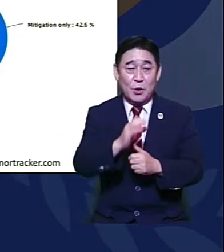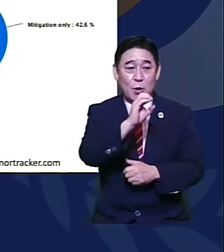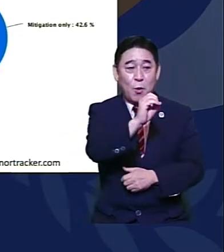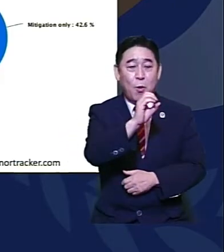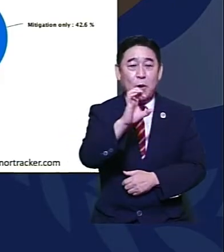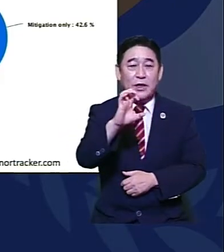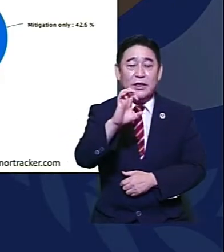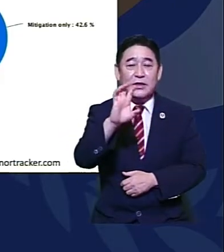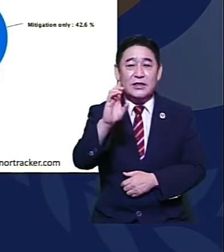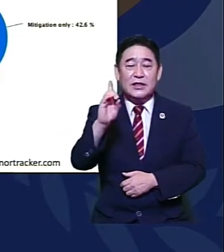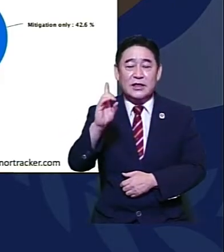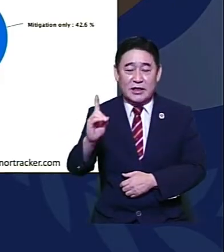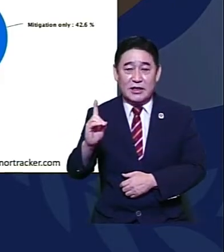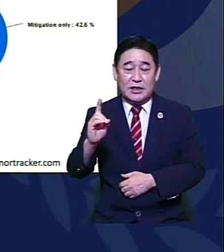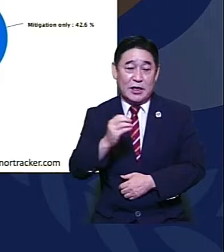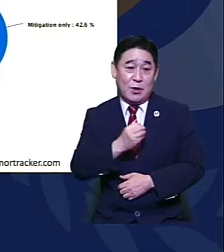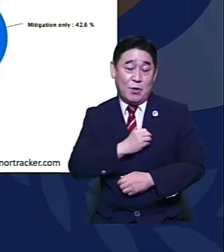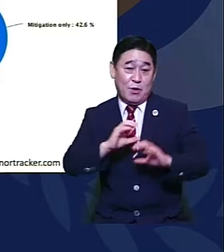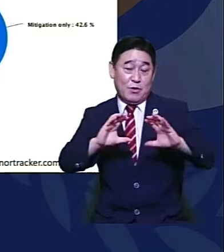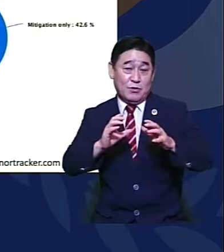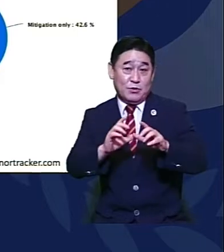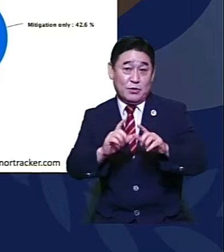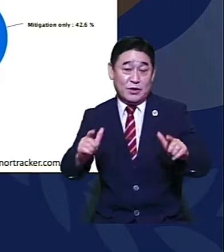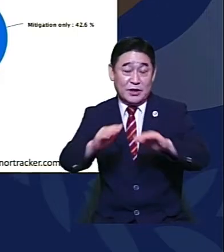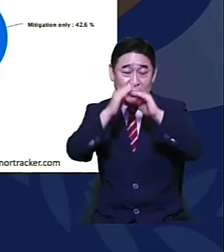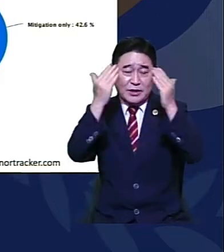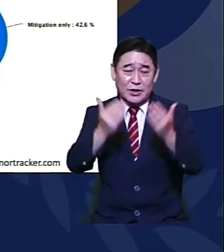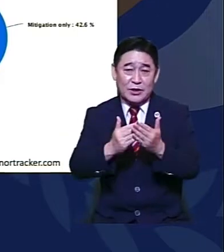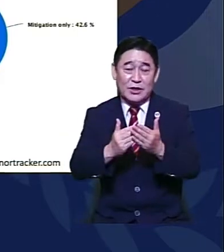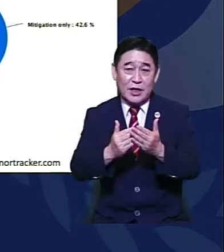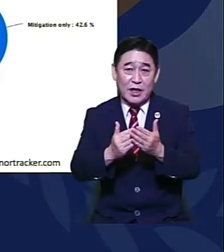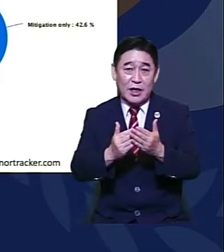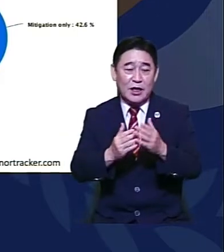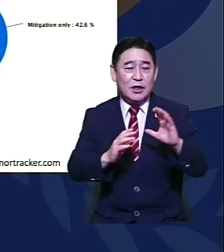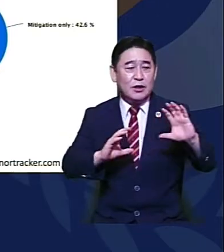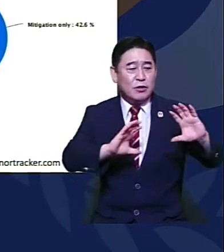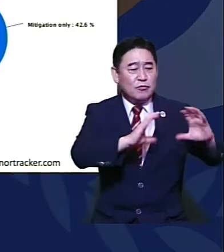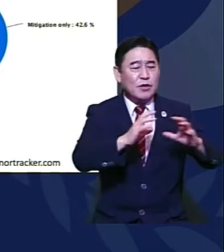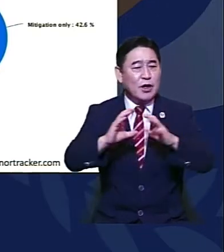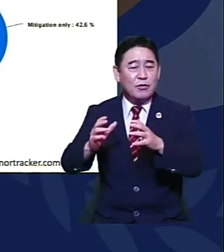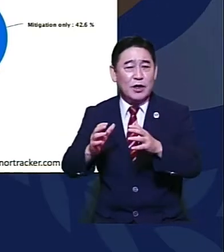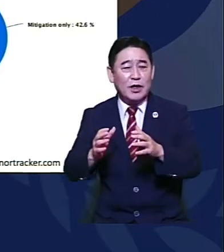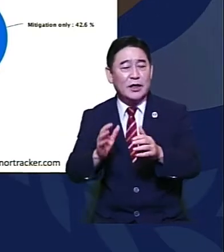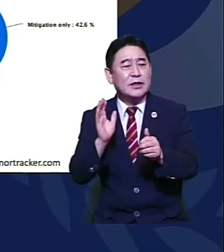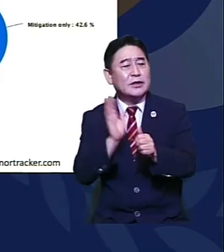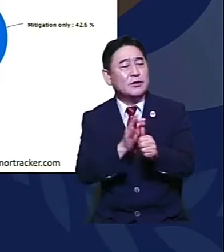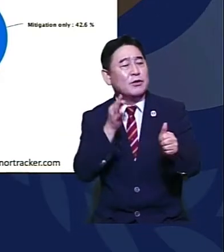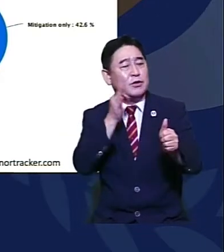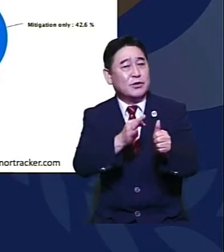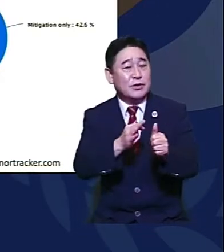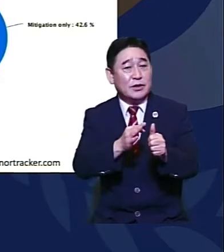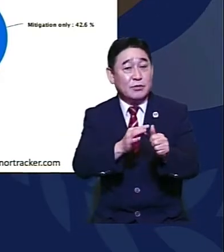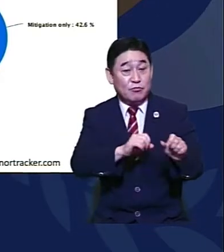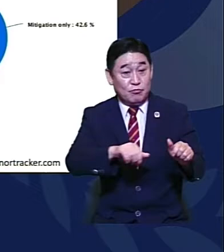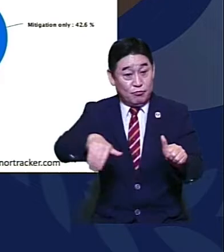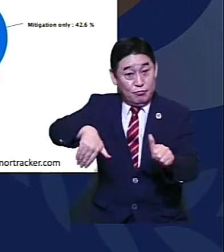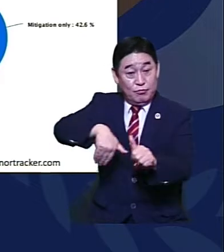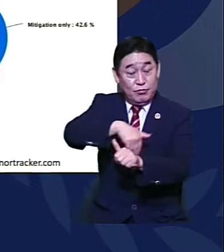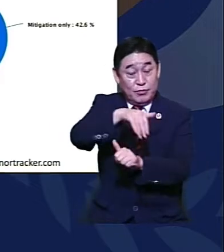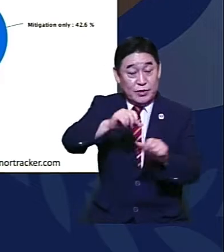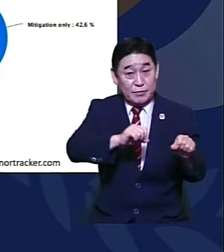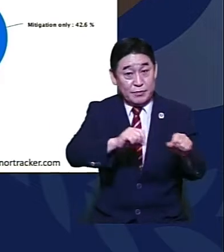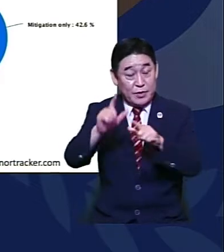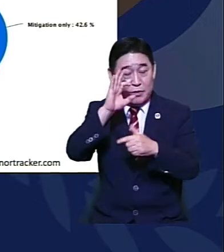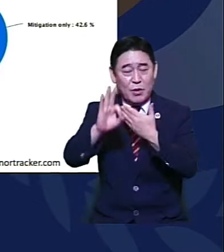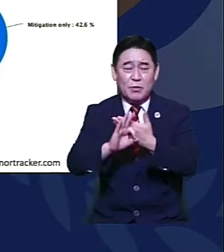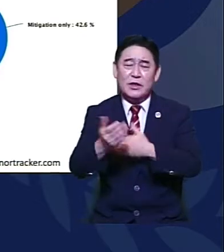ODA contributing to climate objectives from the OECD DAC donors, it stood